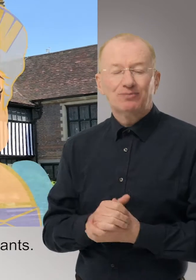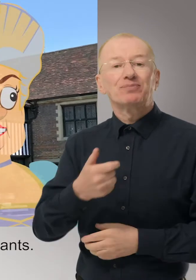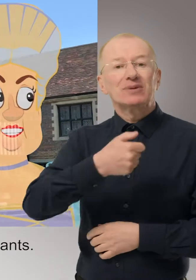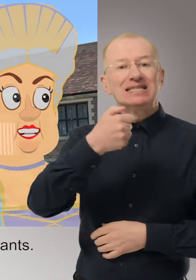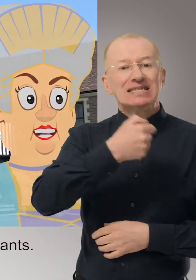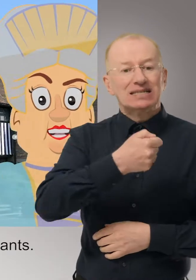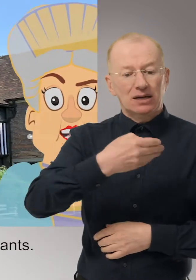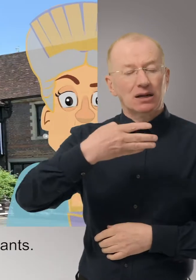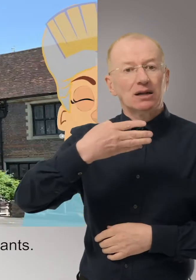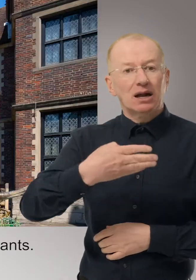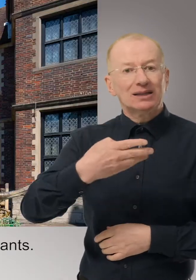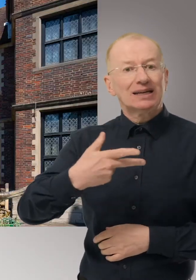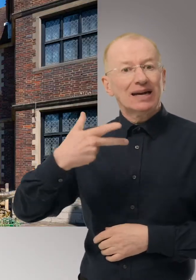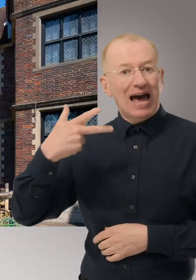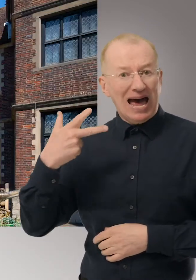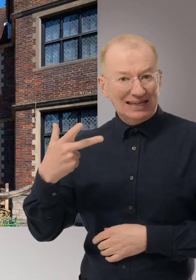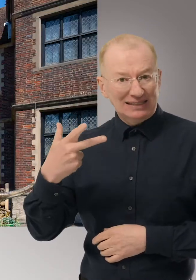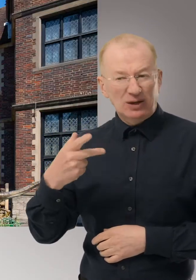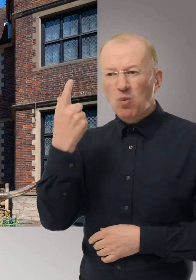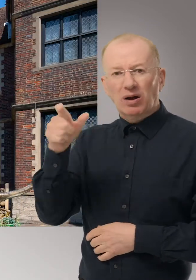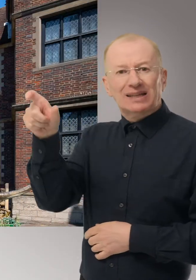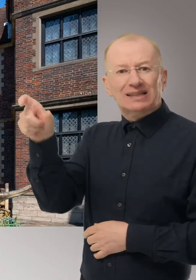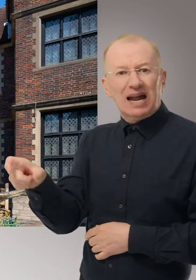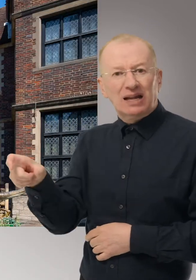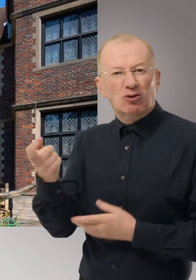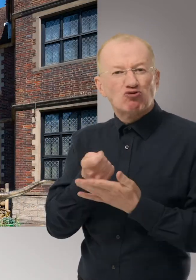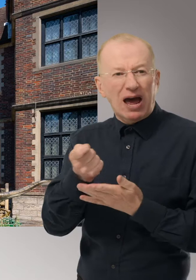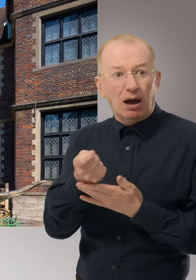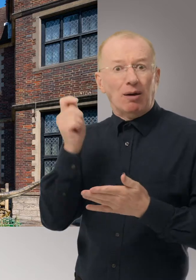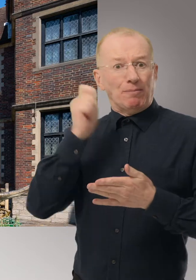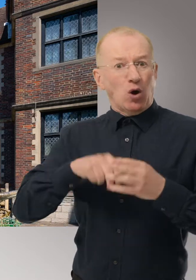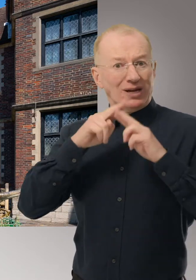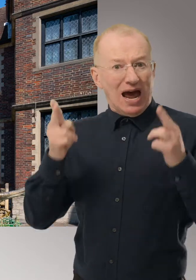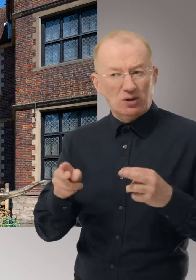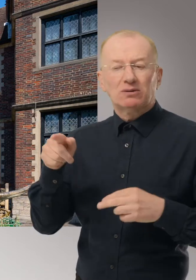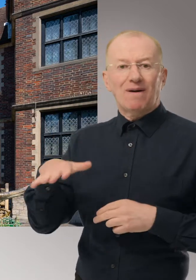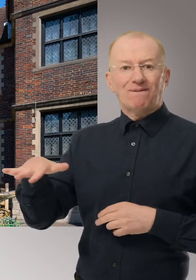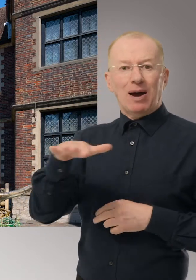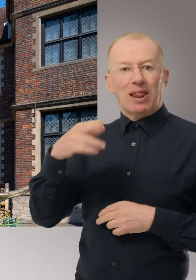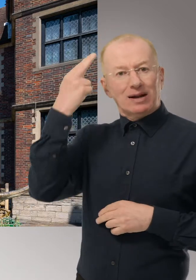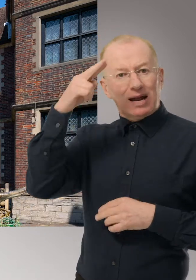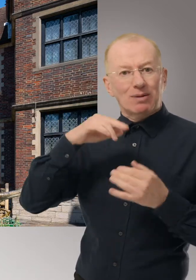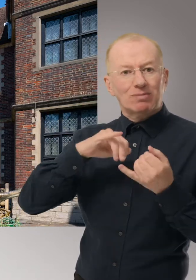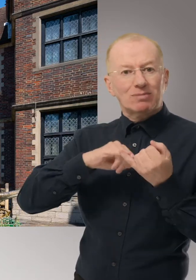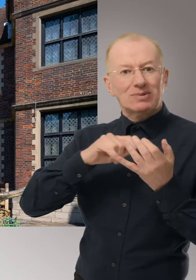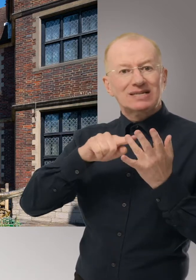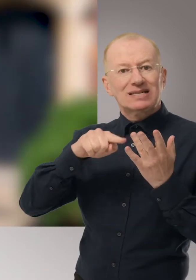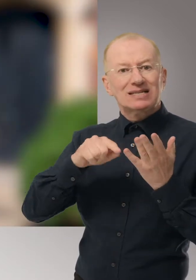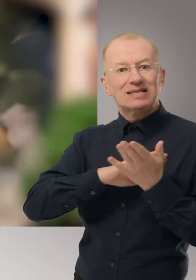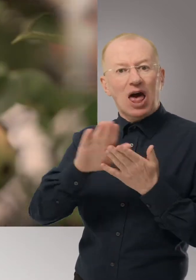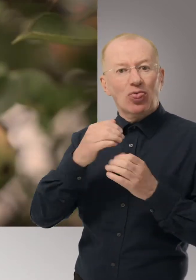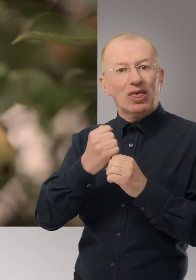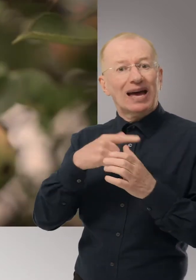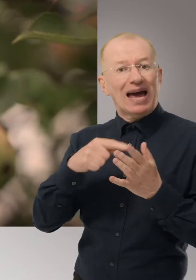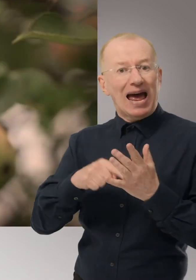tenants. But in 1698, one of those tenants bought the manor house, and then I came to know the Southgate family